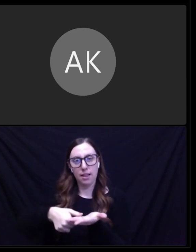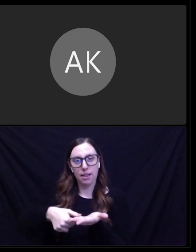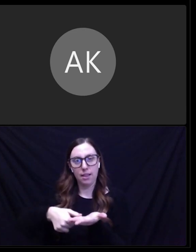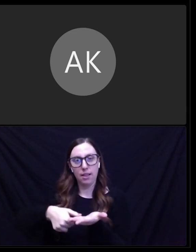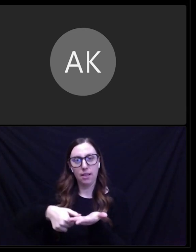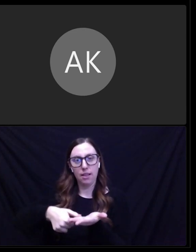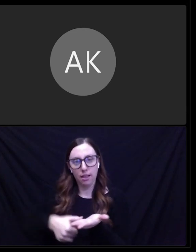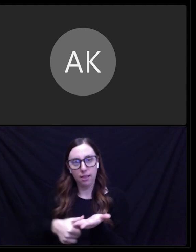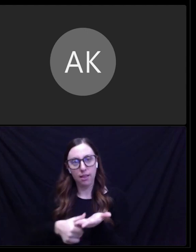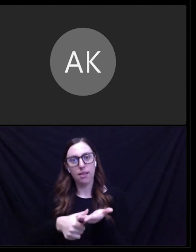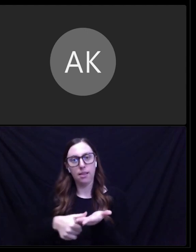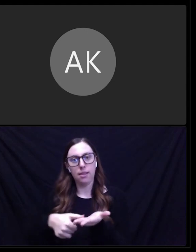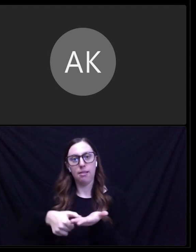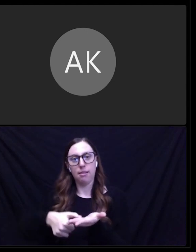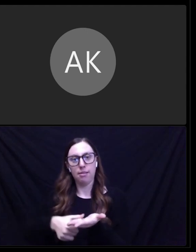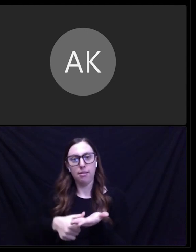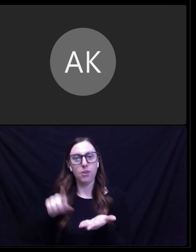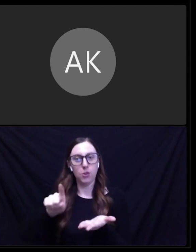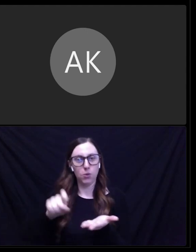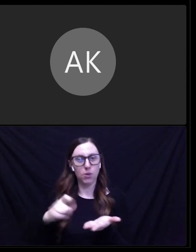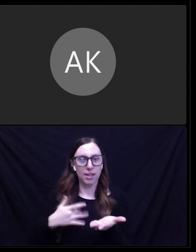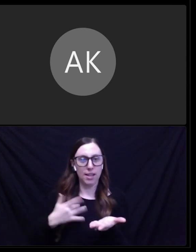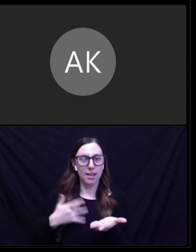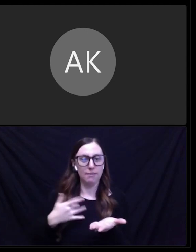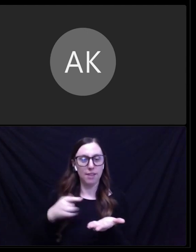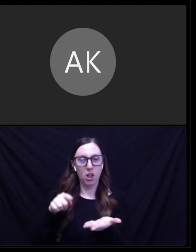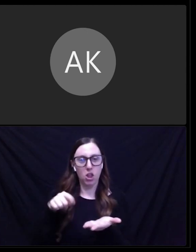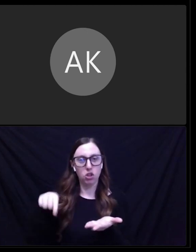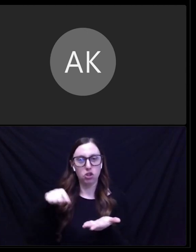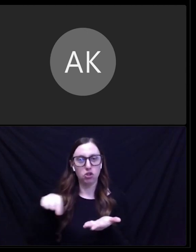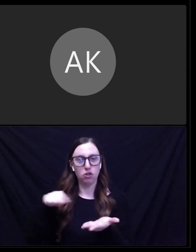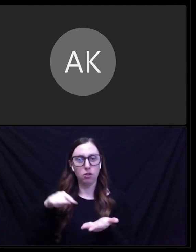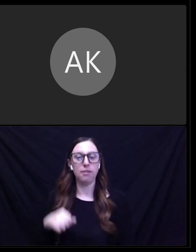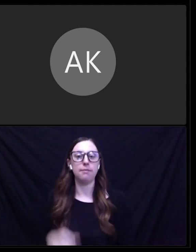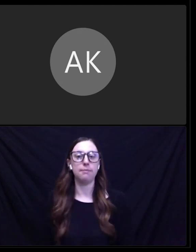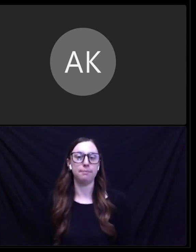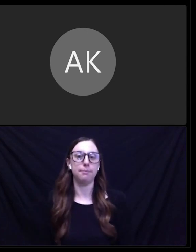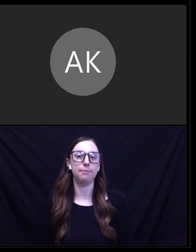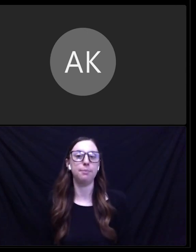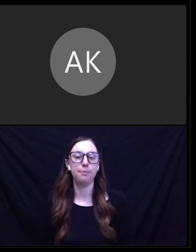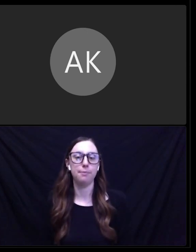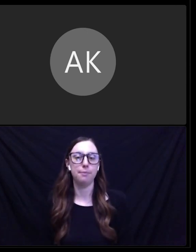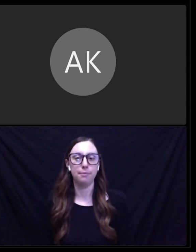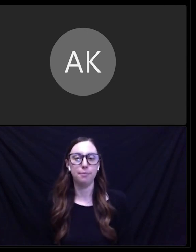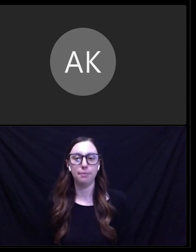feel the circle around the outside if your thumb is resting in the depressed portion.